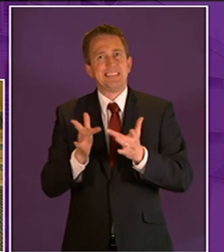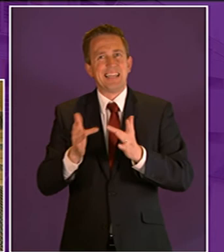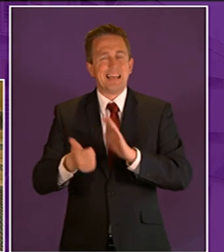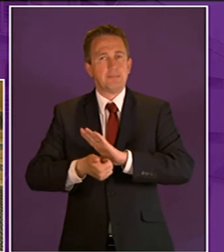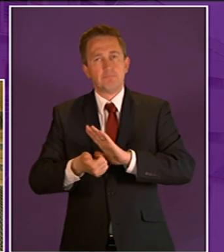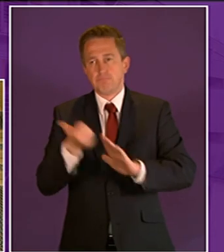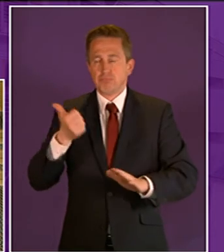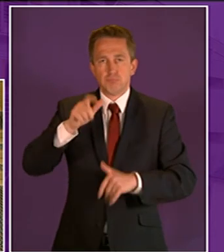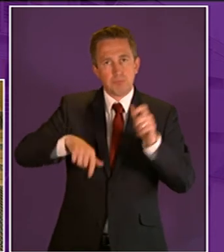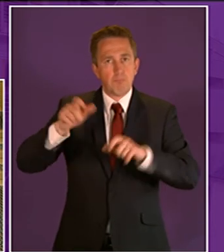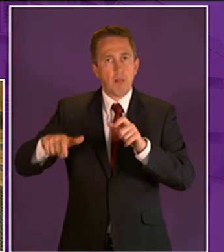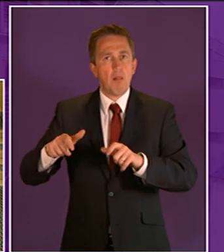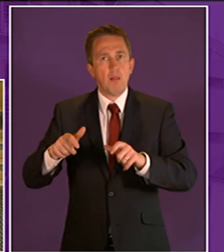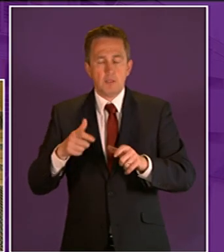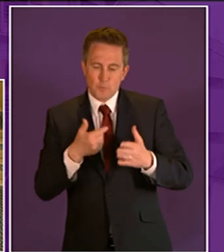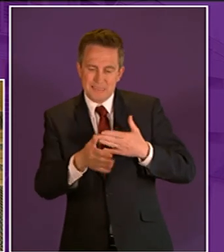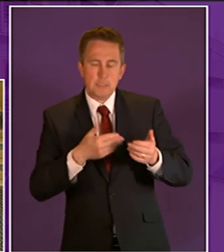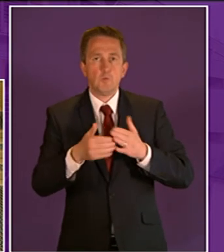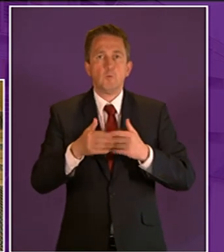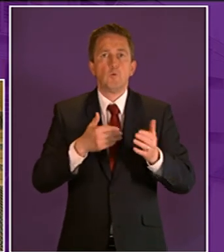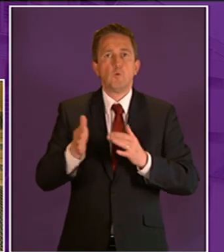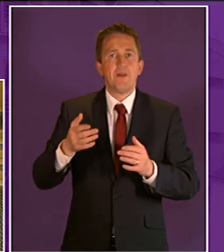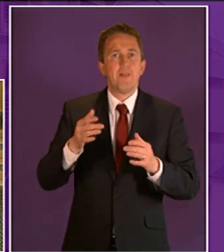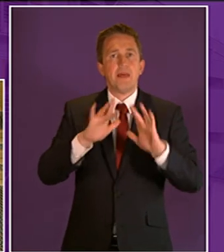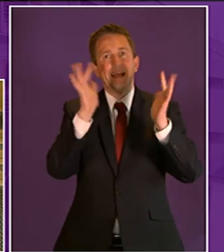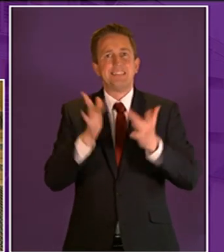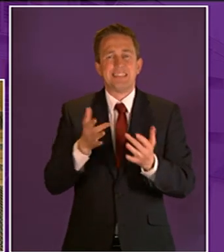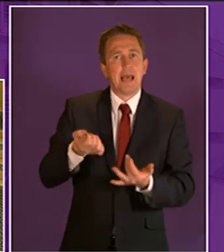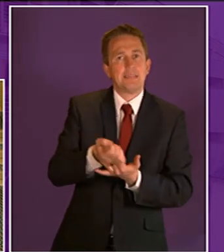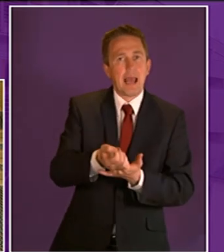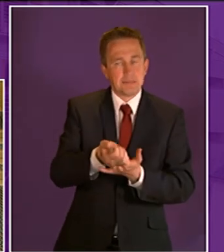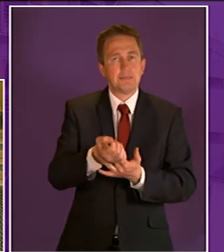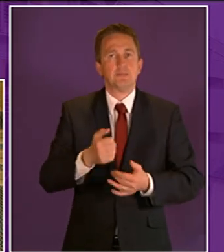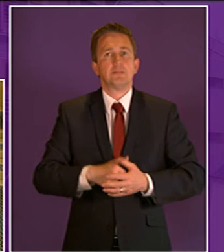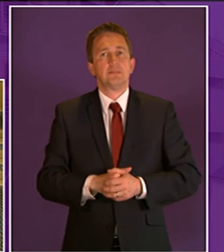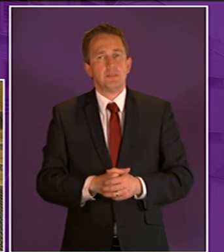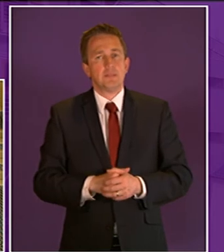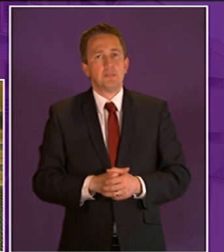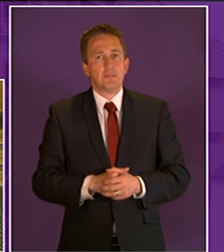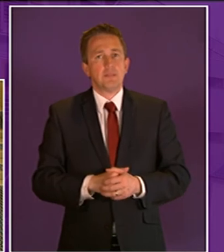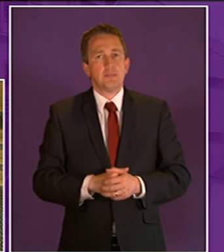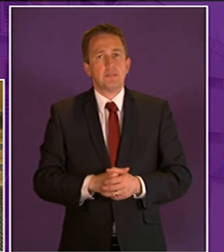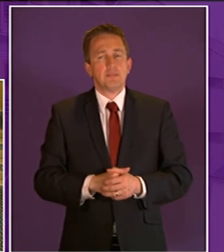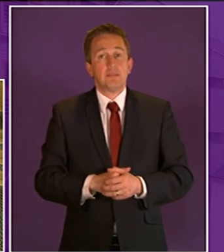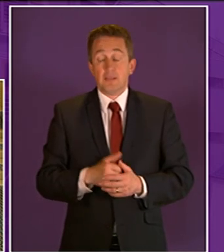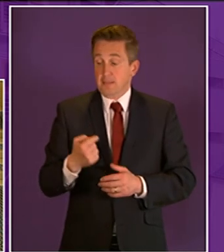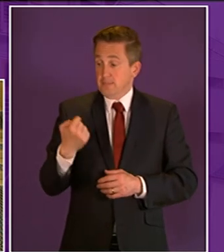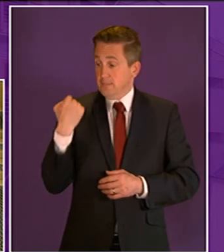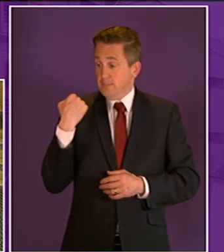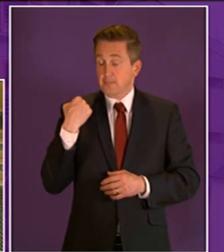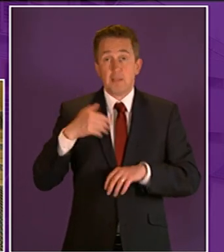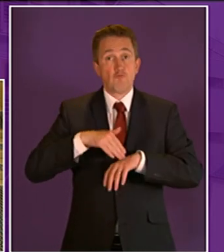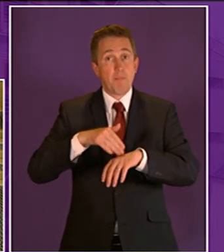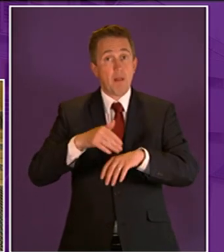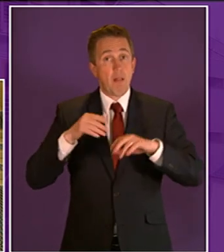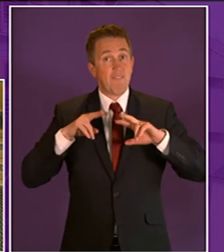Scotland in terms of investigating crimes of this nature. In terms of whether there are current criminal investigations, that's